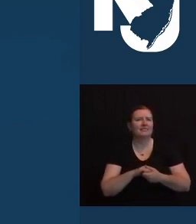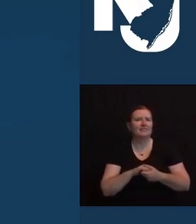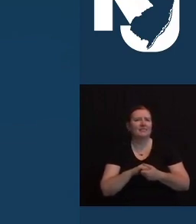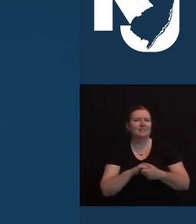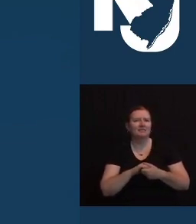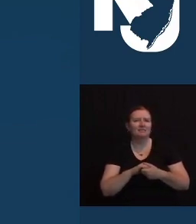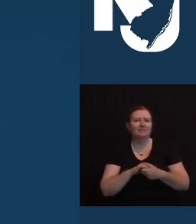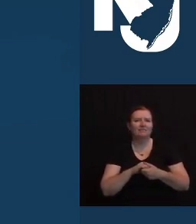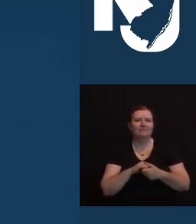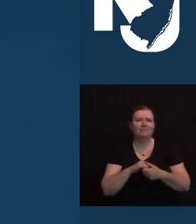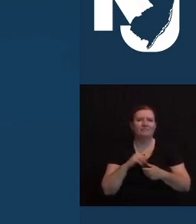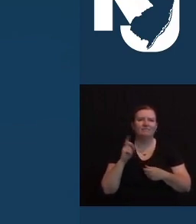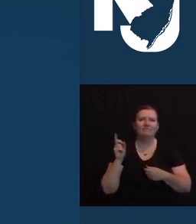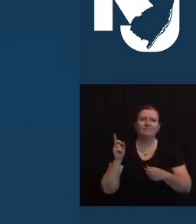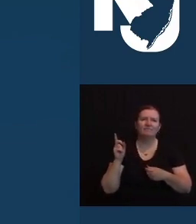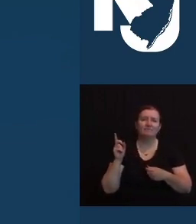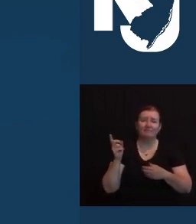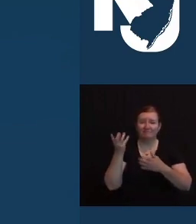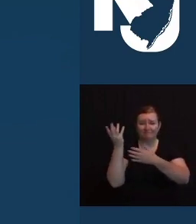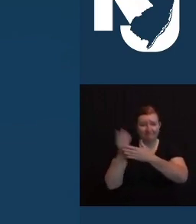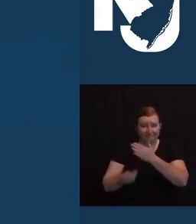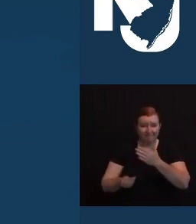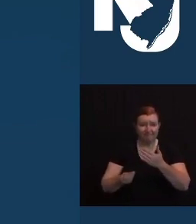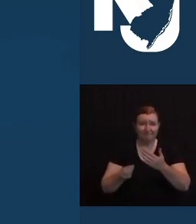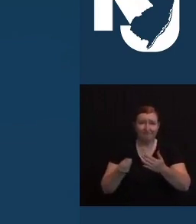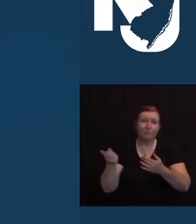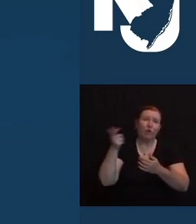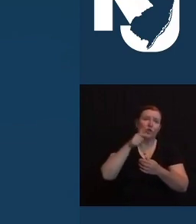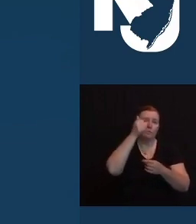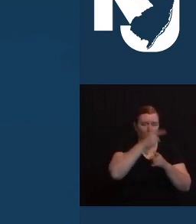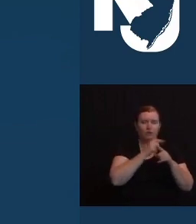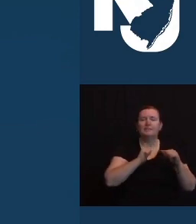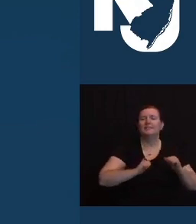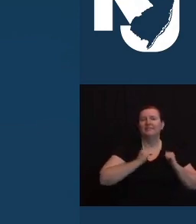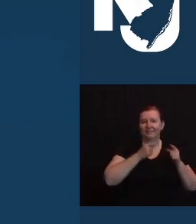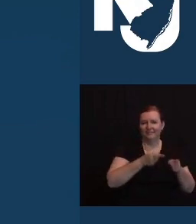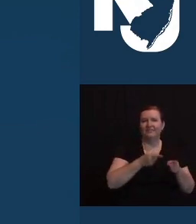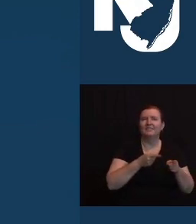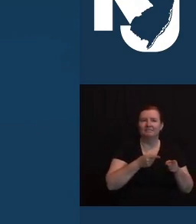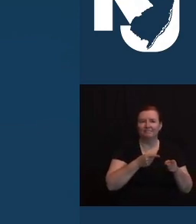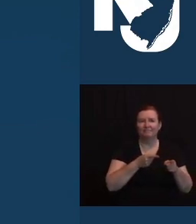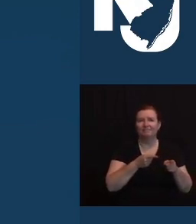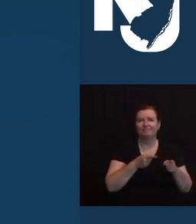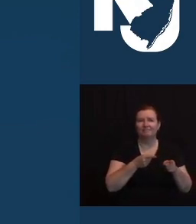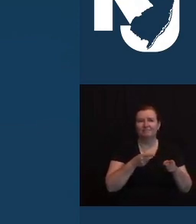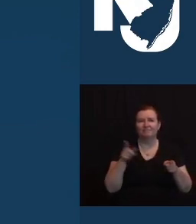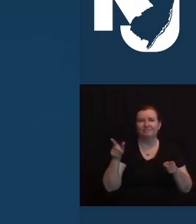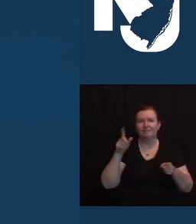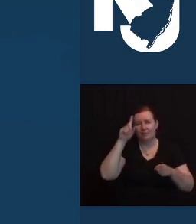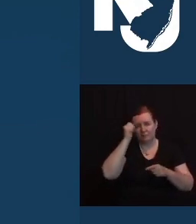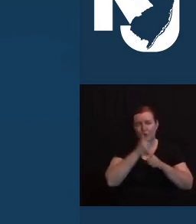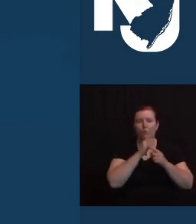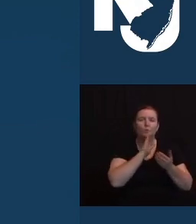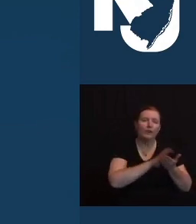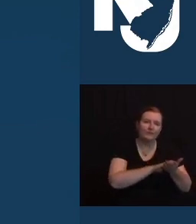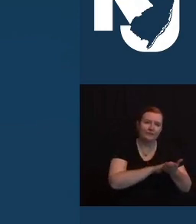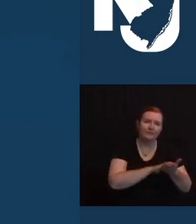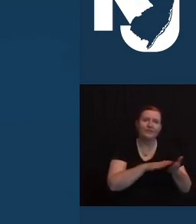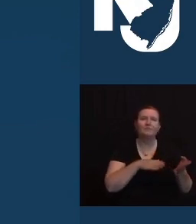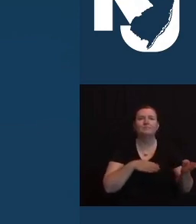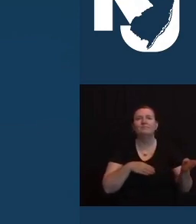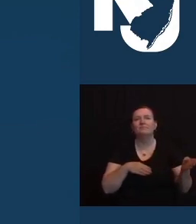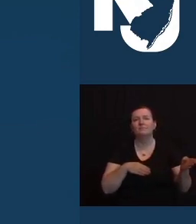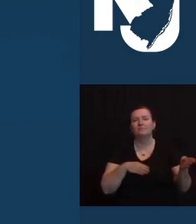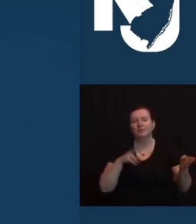Maggie and his beloved niece and nephew Rachel and Samuel. He is also survived by his Uncle Marv and Aunt Marcy and